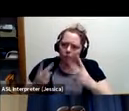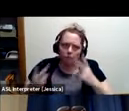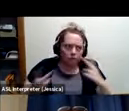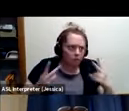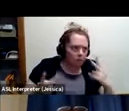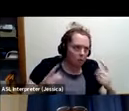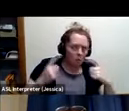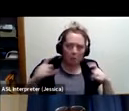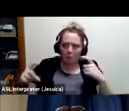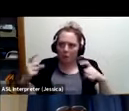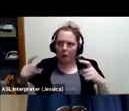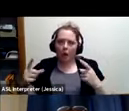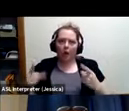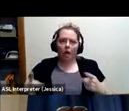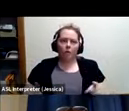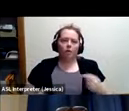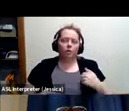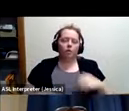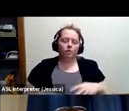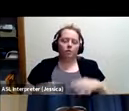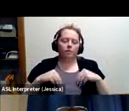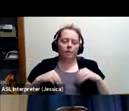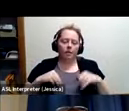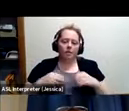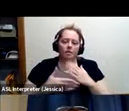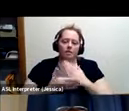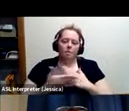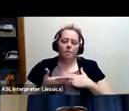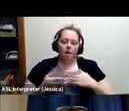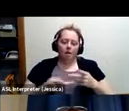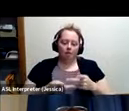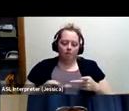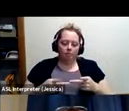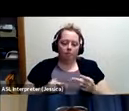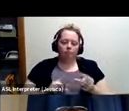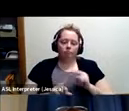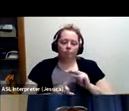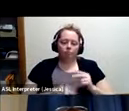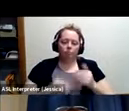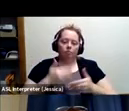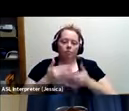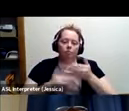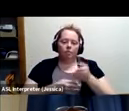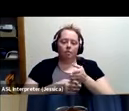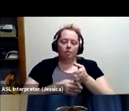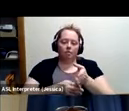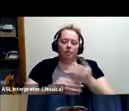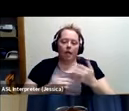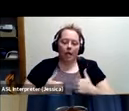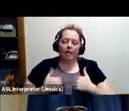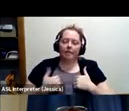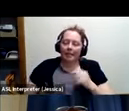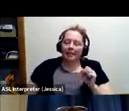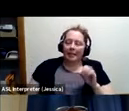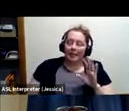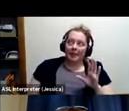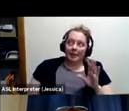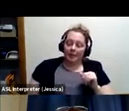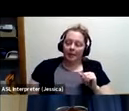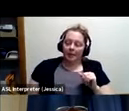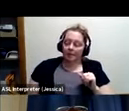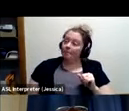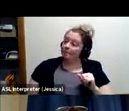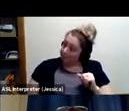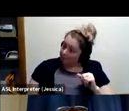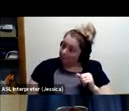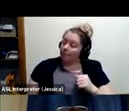that. And yeah, that's yeah. Yeah. So those are